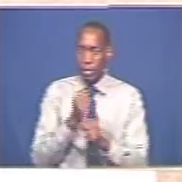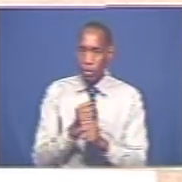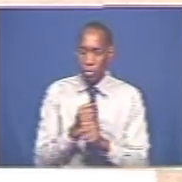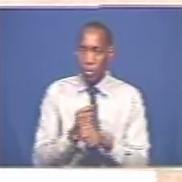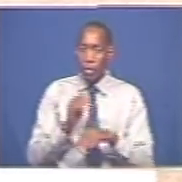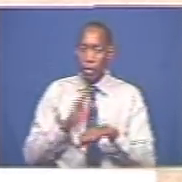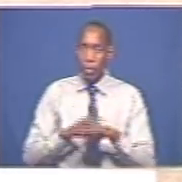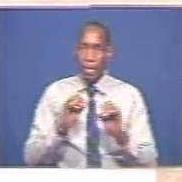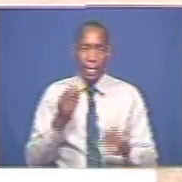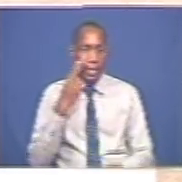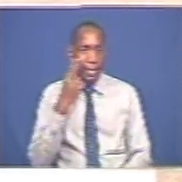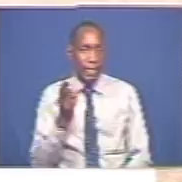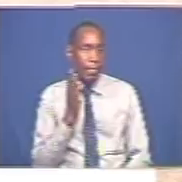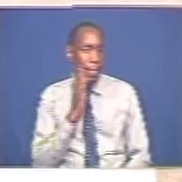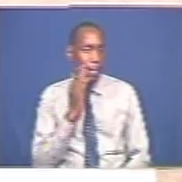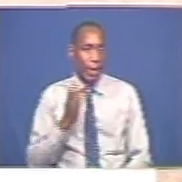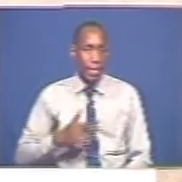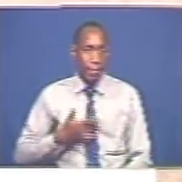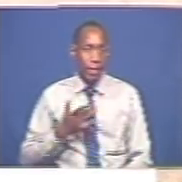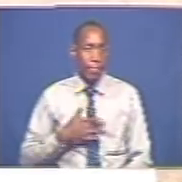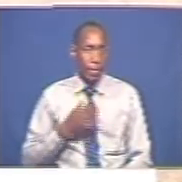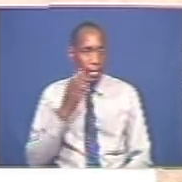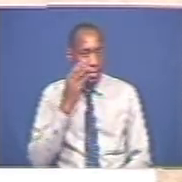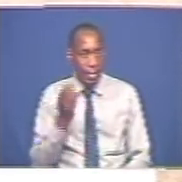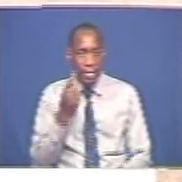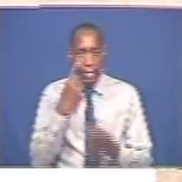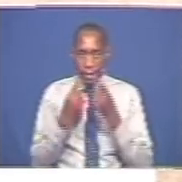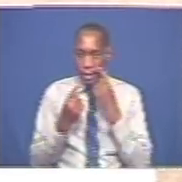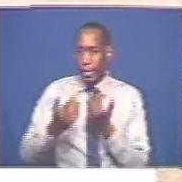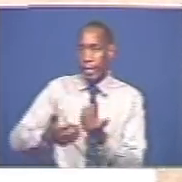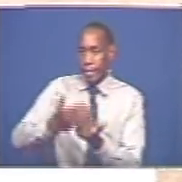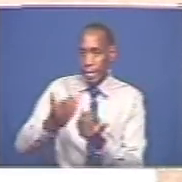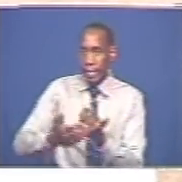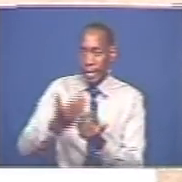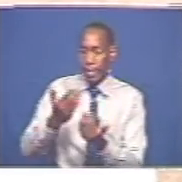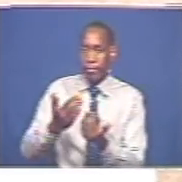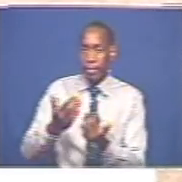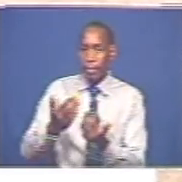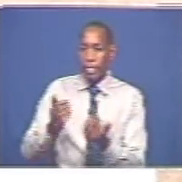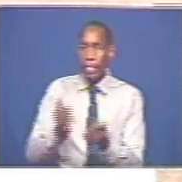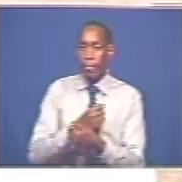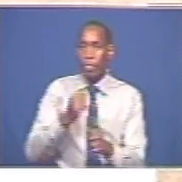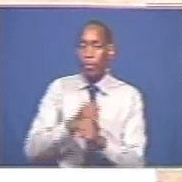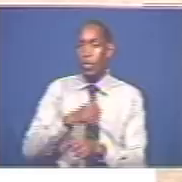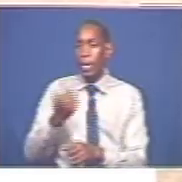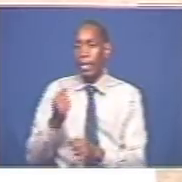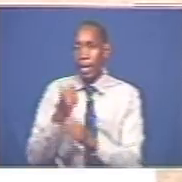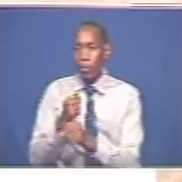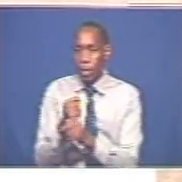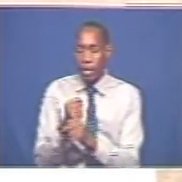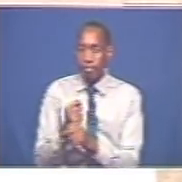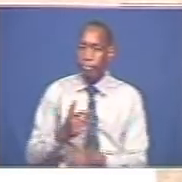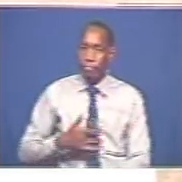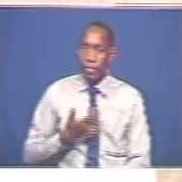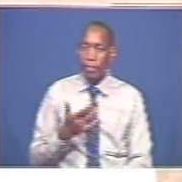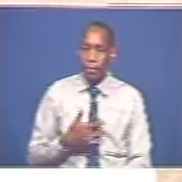mom feeling so sad, embracing you and crying with you. I know her. She cannot do anything. But you just feel,